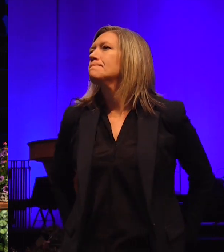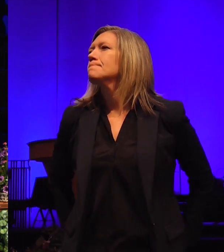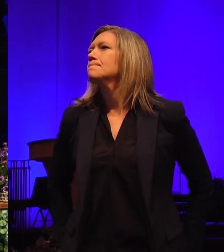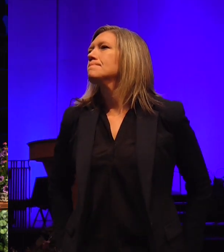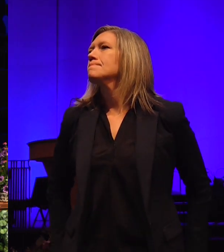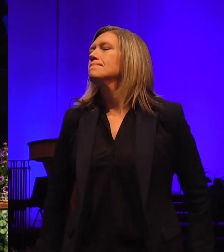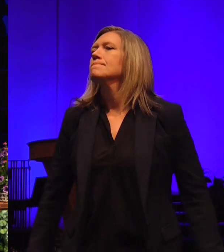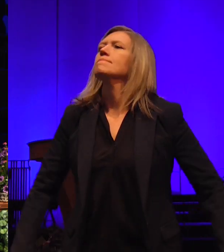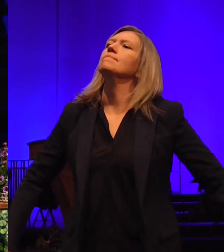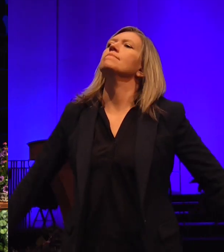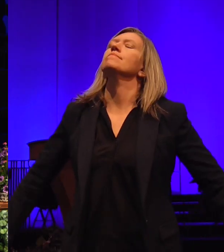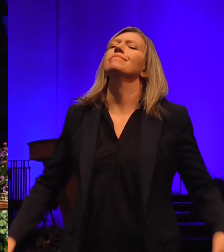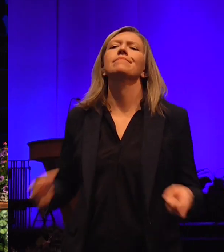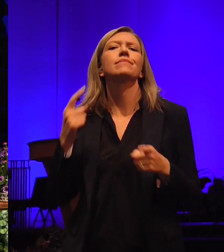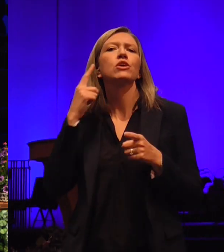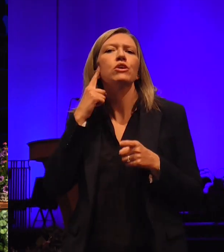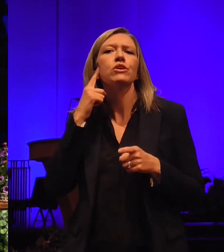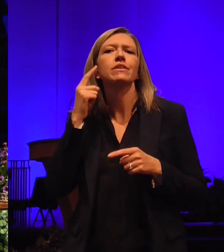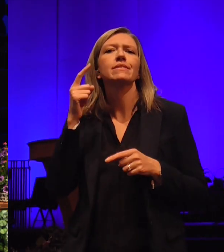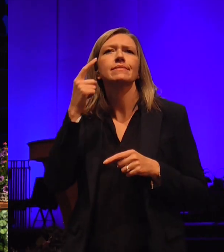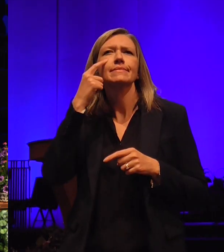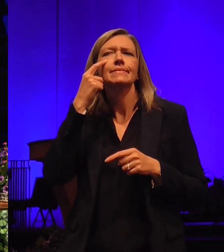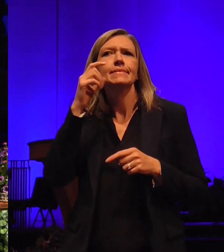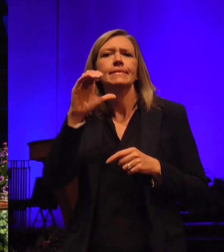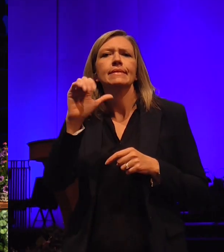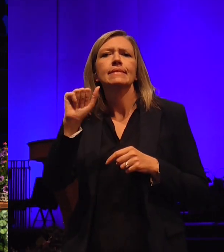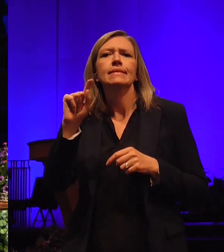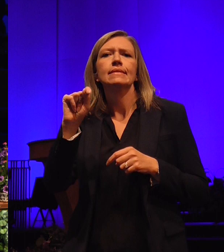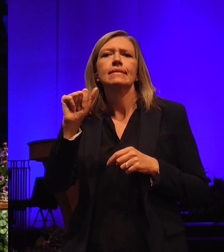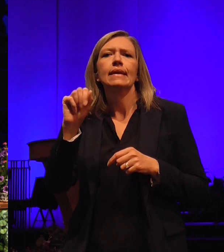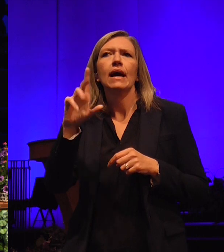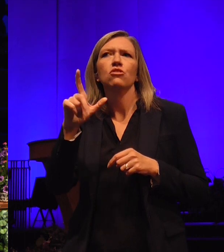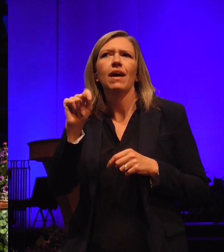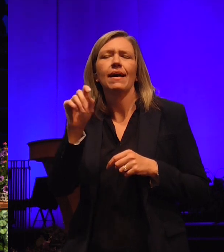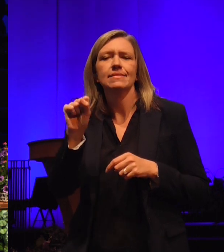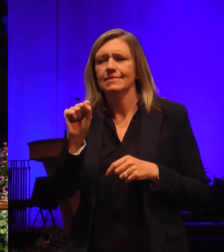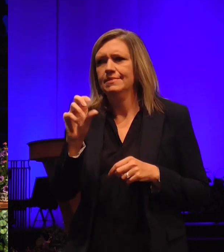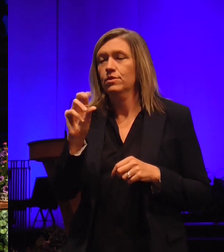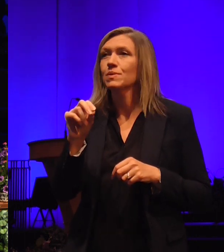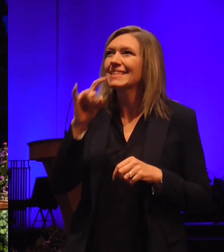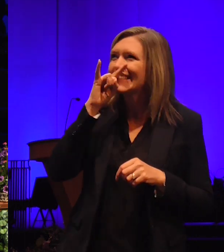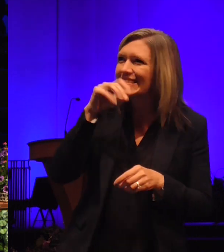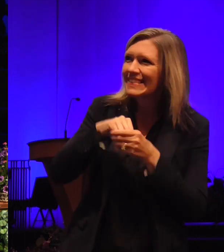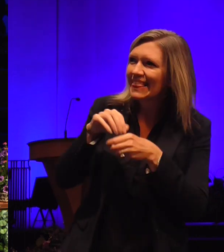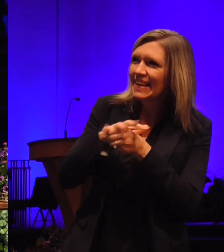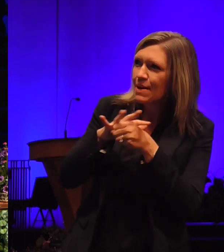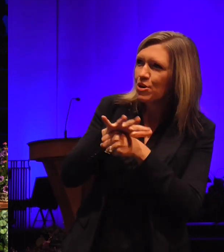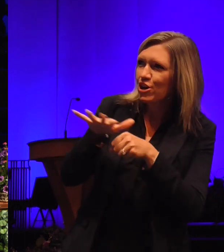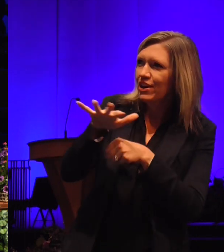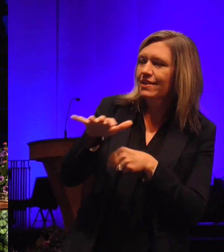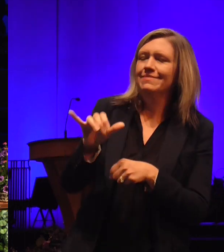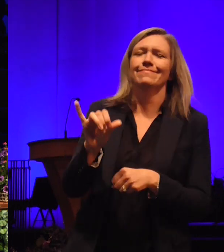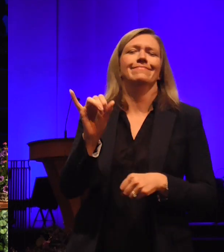Okay. I heard cataracts, but I'm sure you said something different. Kids in our neighborhood.